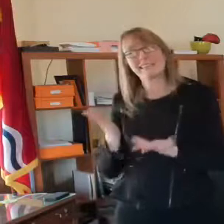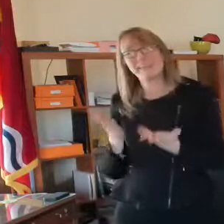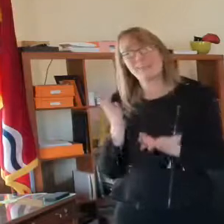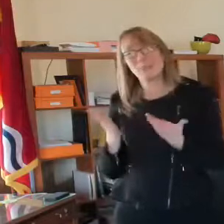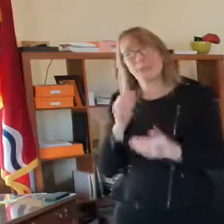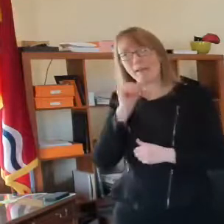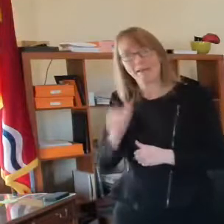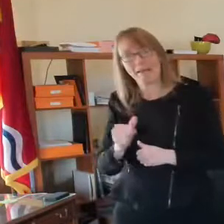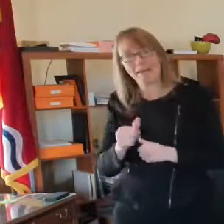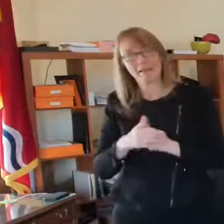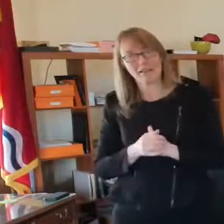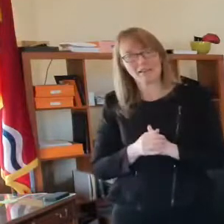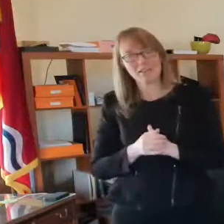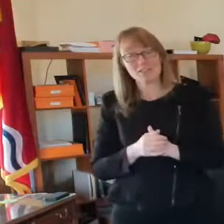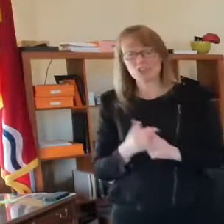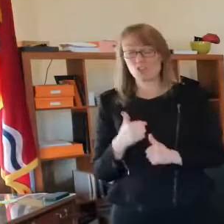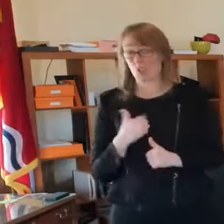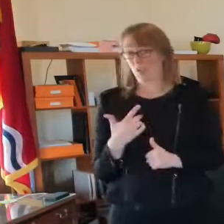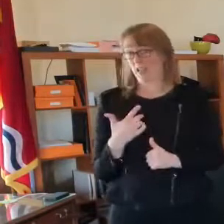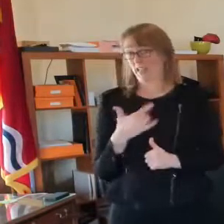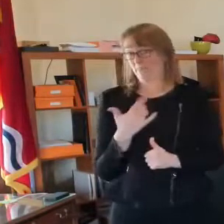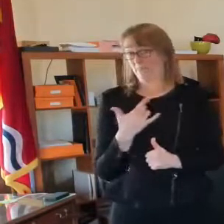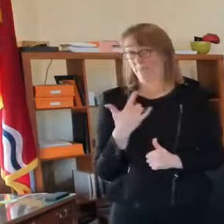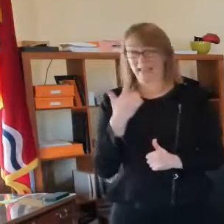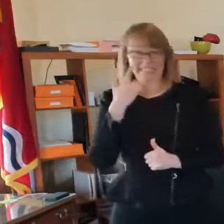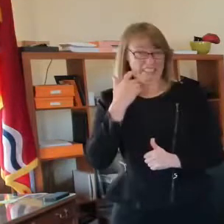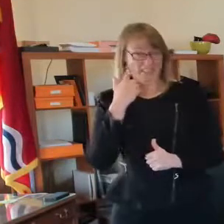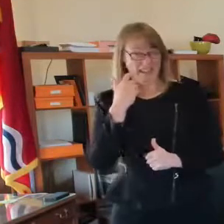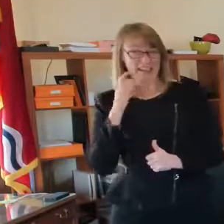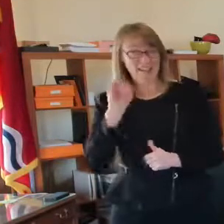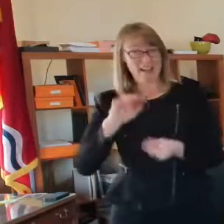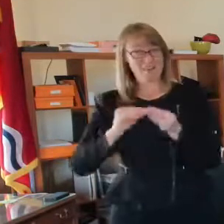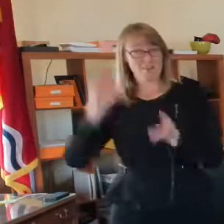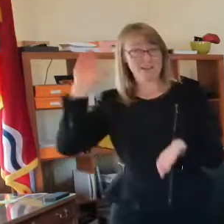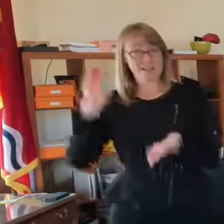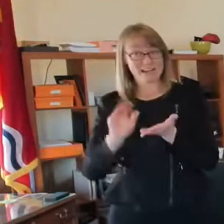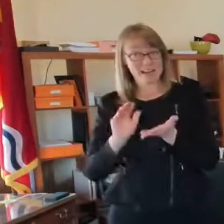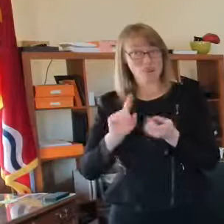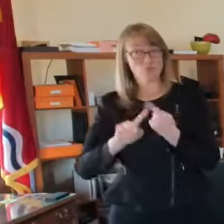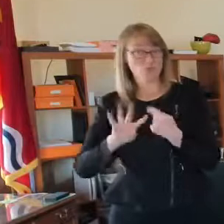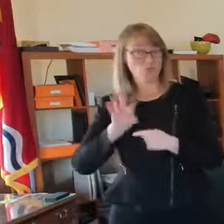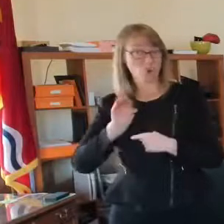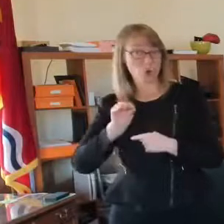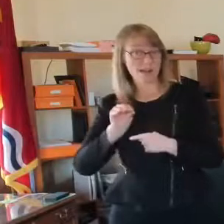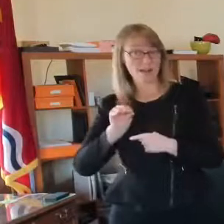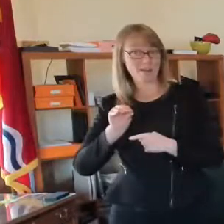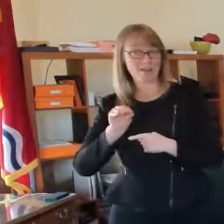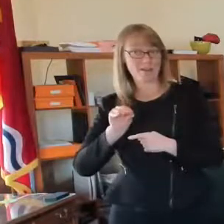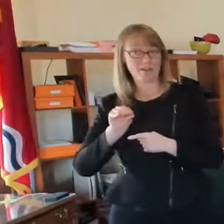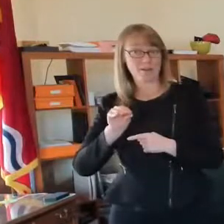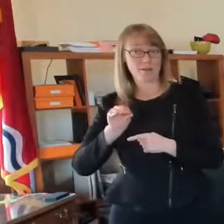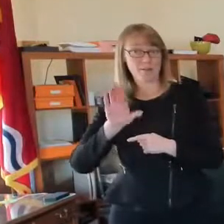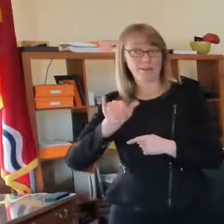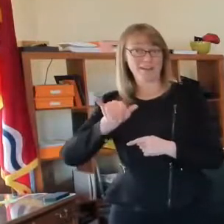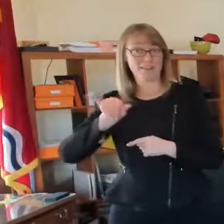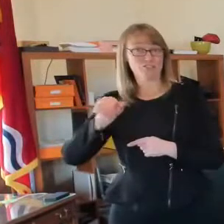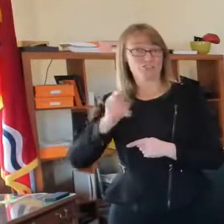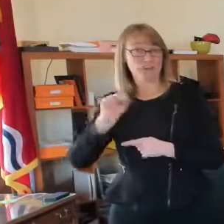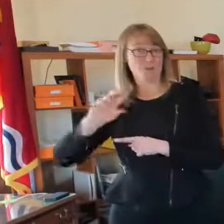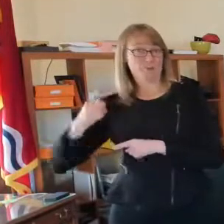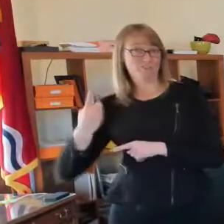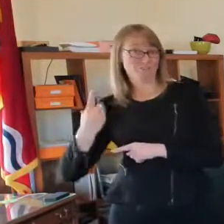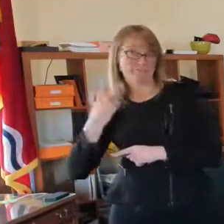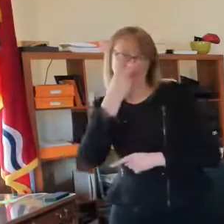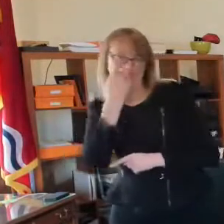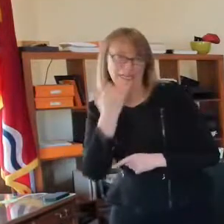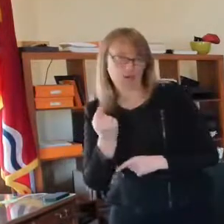January. I hope I'm wrong, though. So. A few folks have asked about what is the game